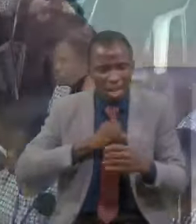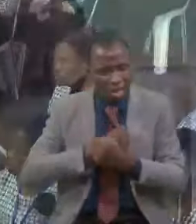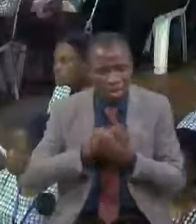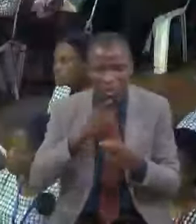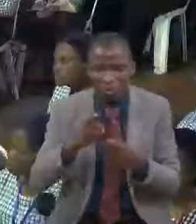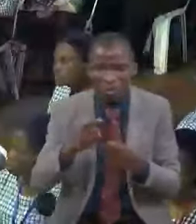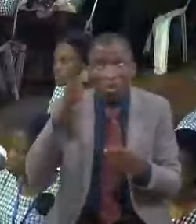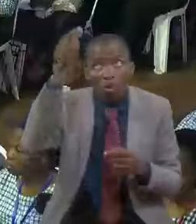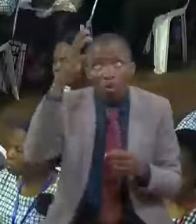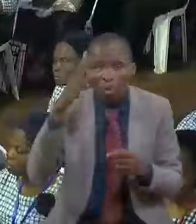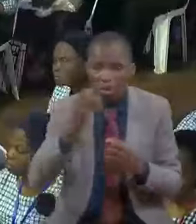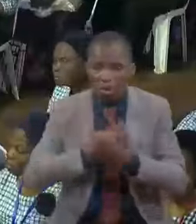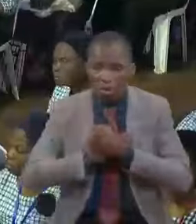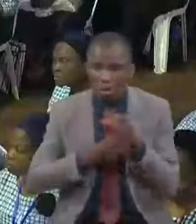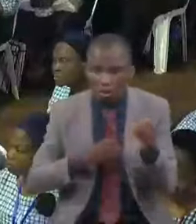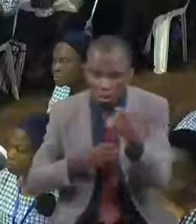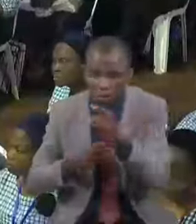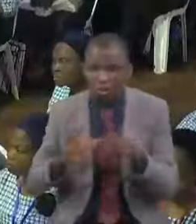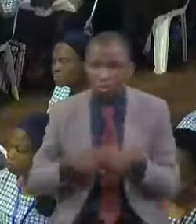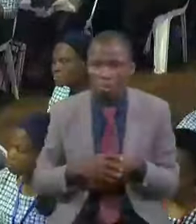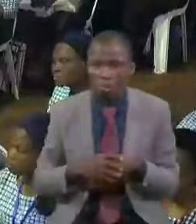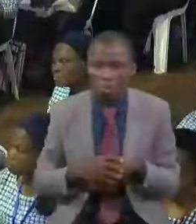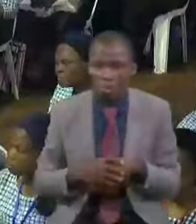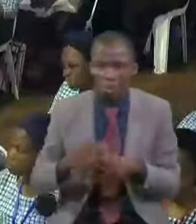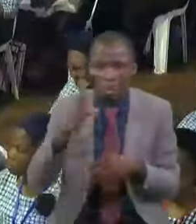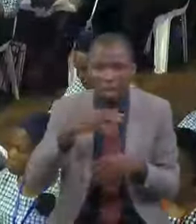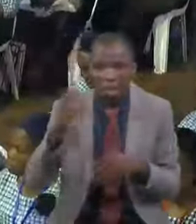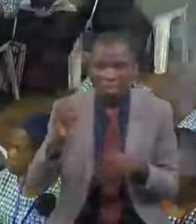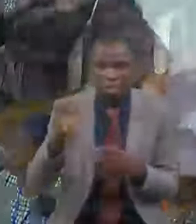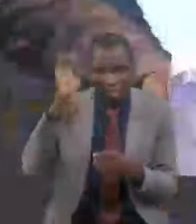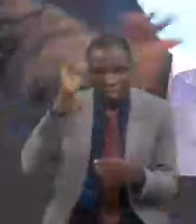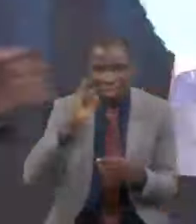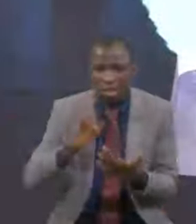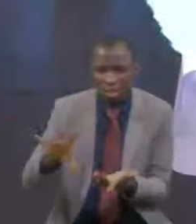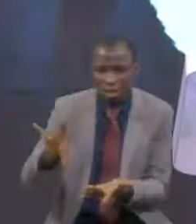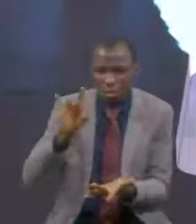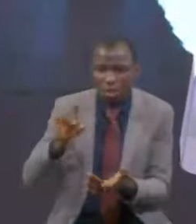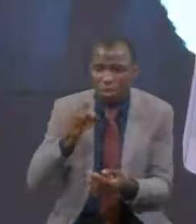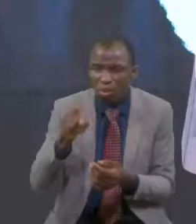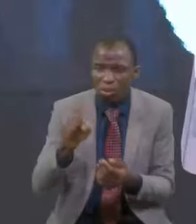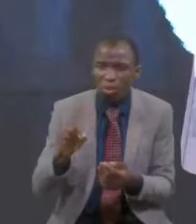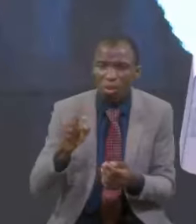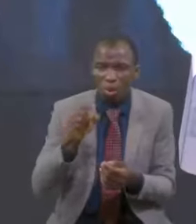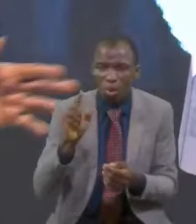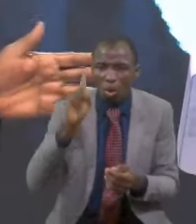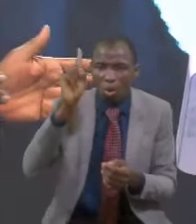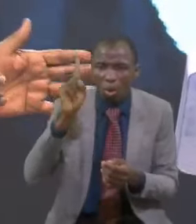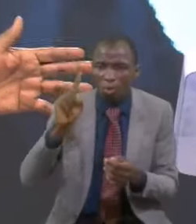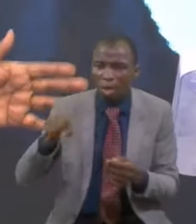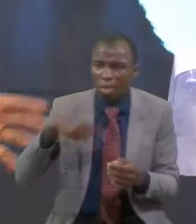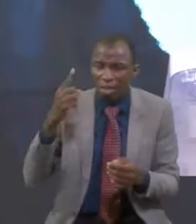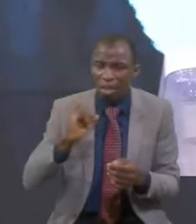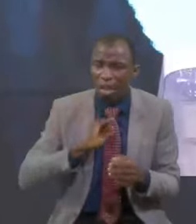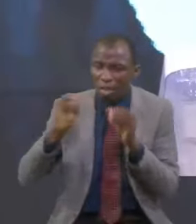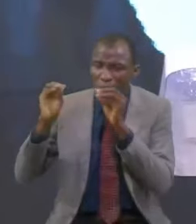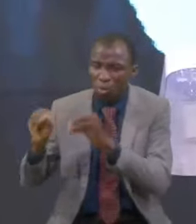you. And he's picking you up, and he says, I now put you as